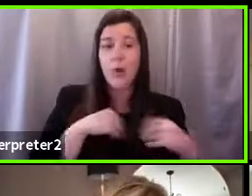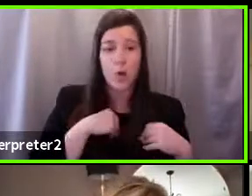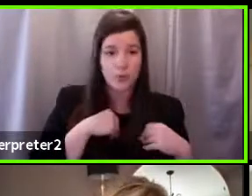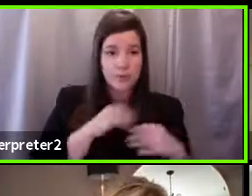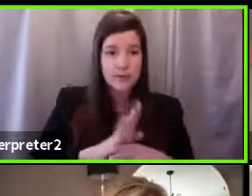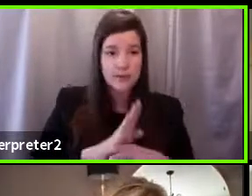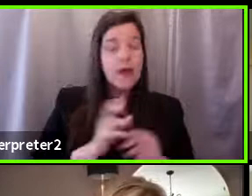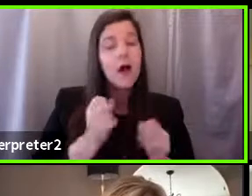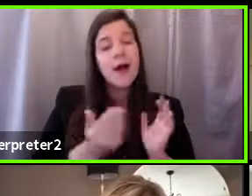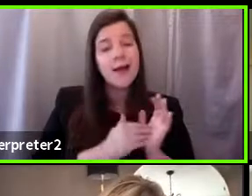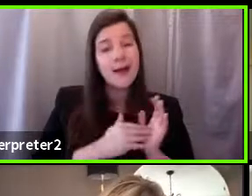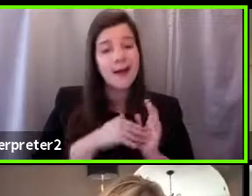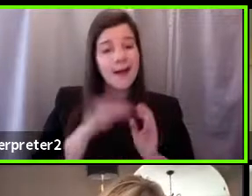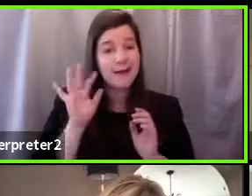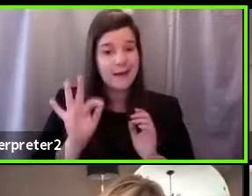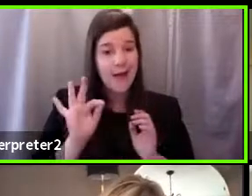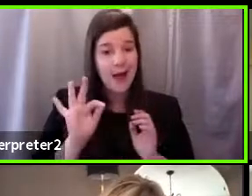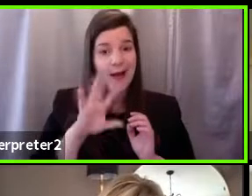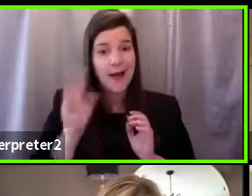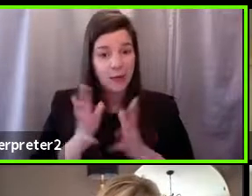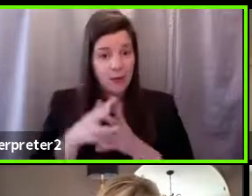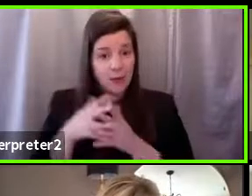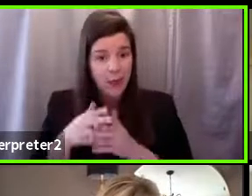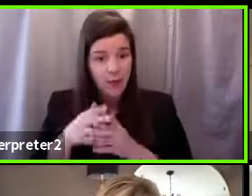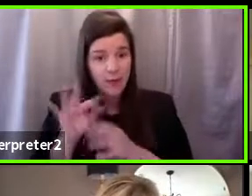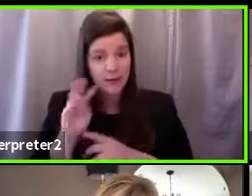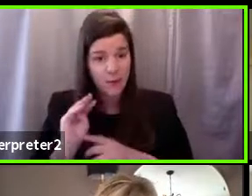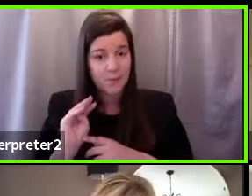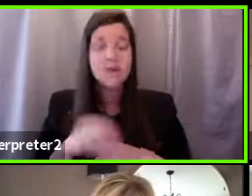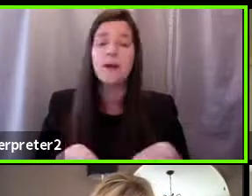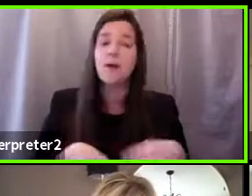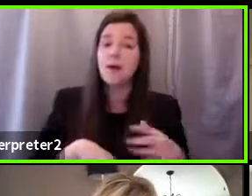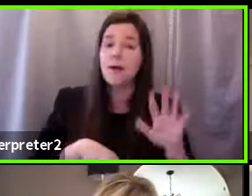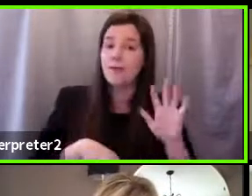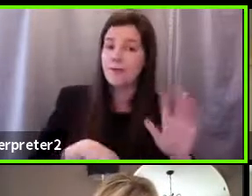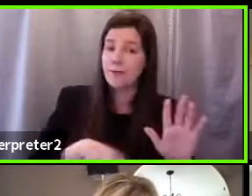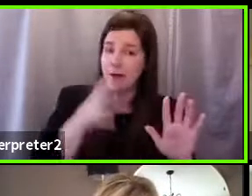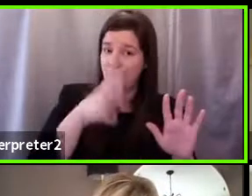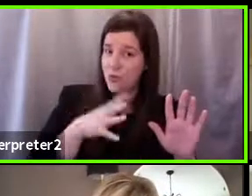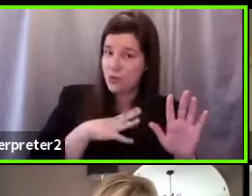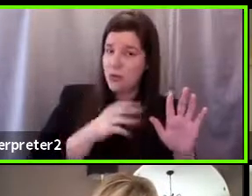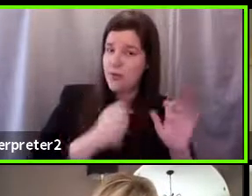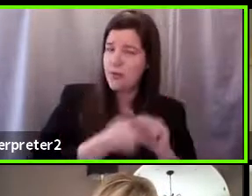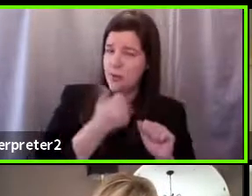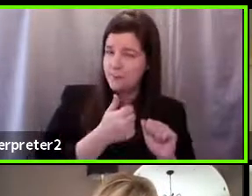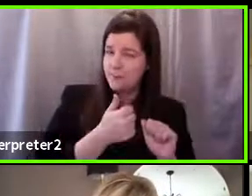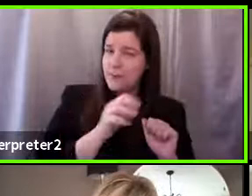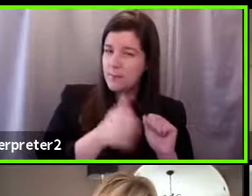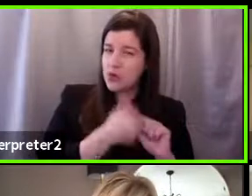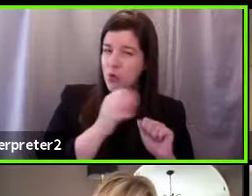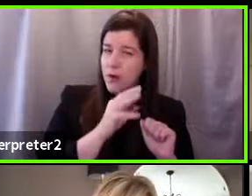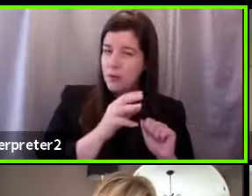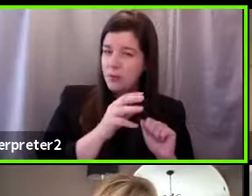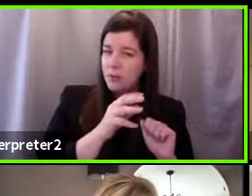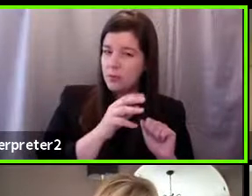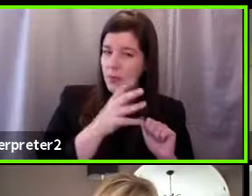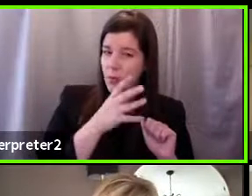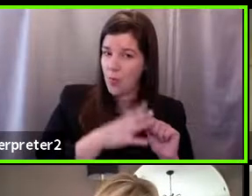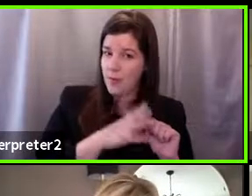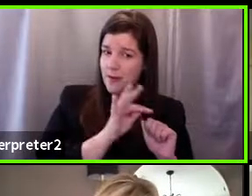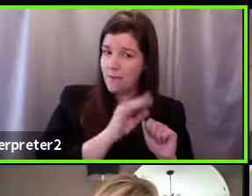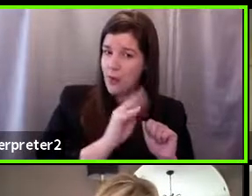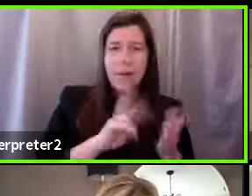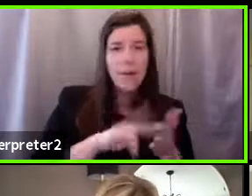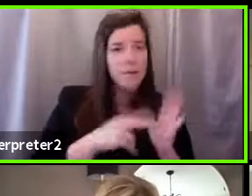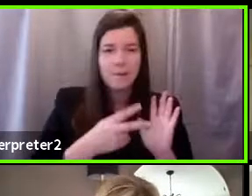those 11, 9 were African-American firms, 5 were majority women firms. And so that drastically changes